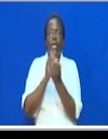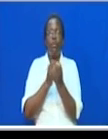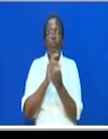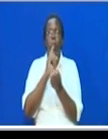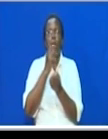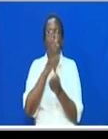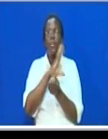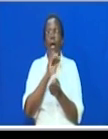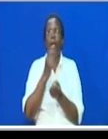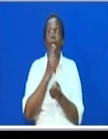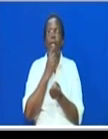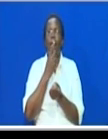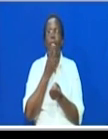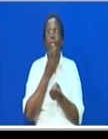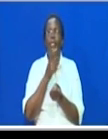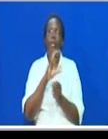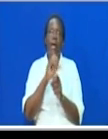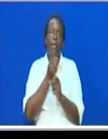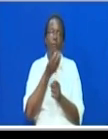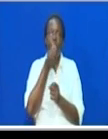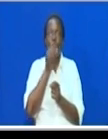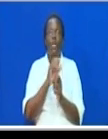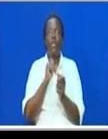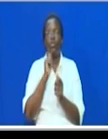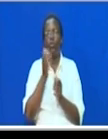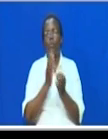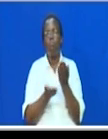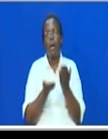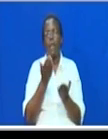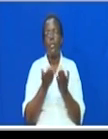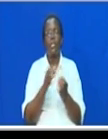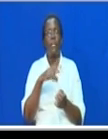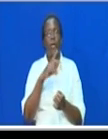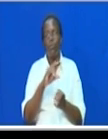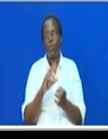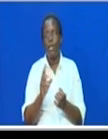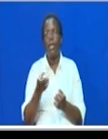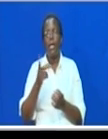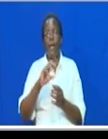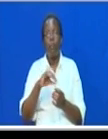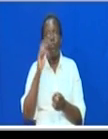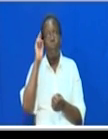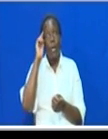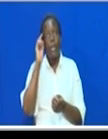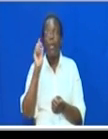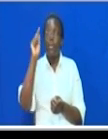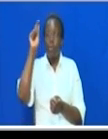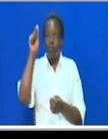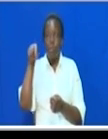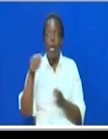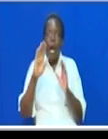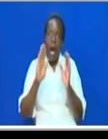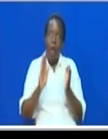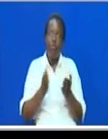meal is not balanced. So what is now already coming to your mind? The question now. How do you make